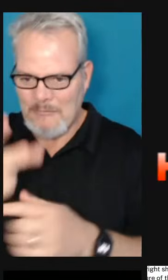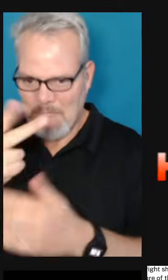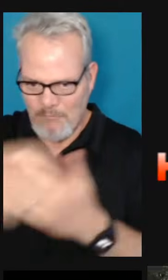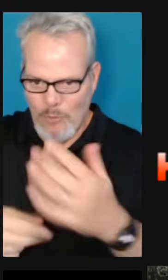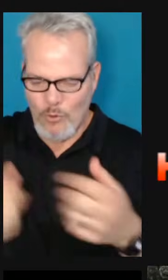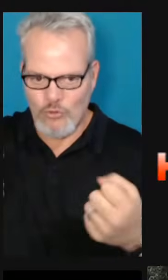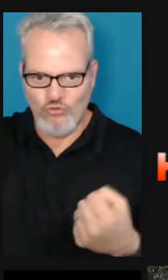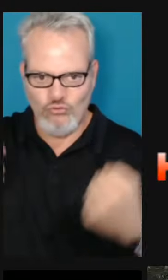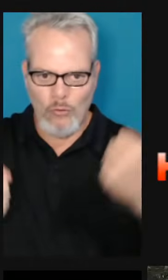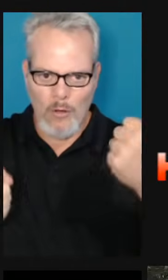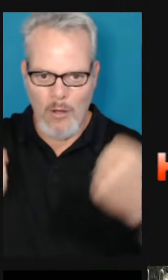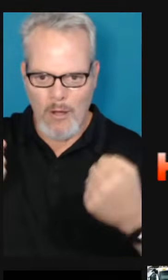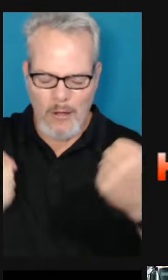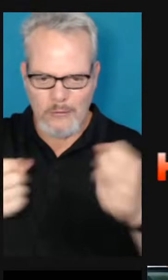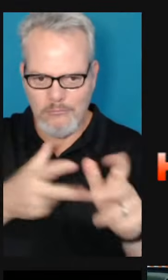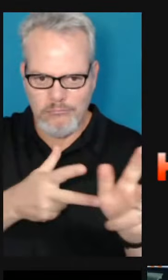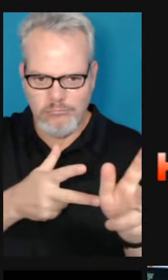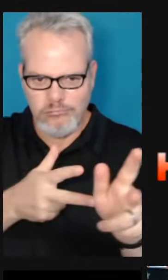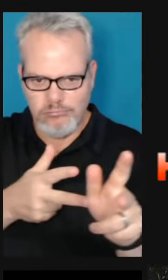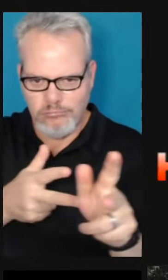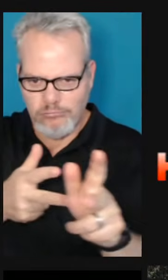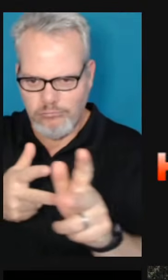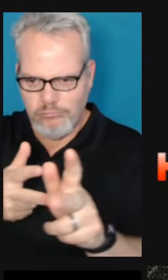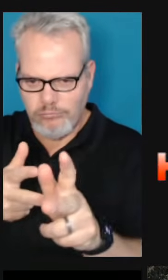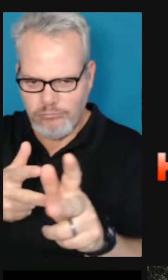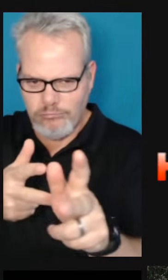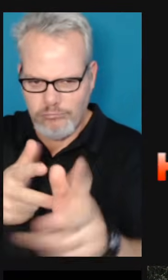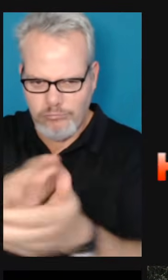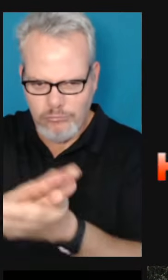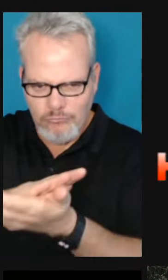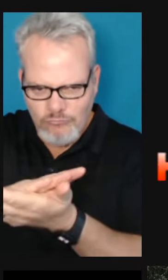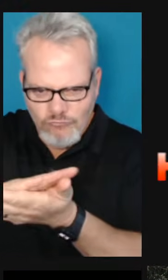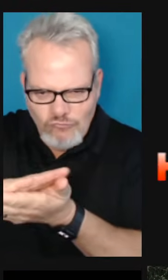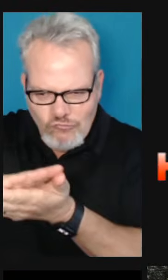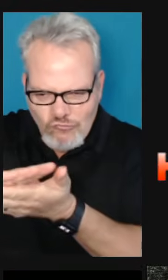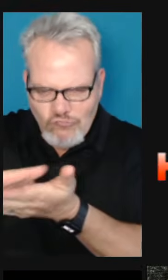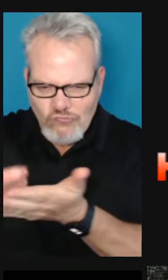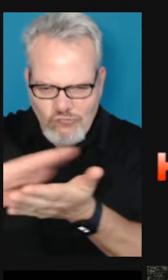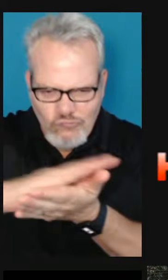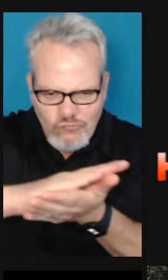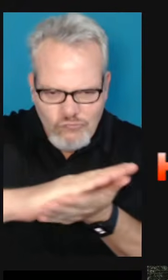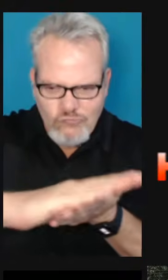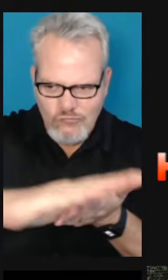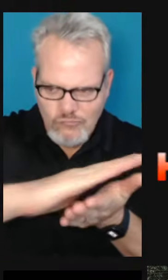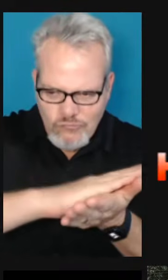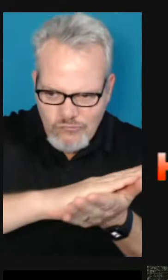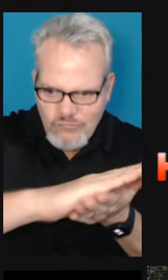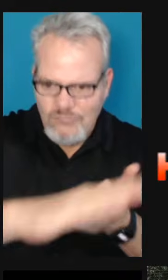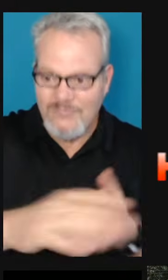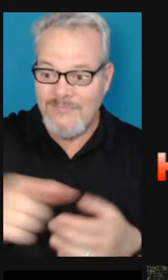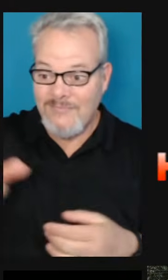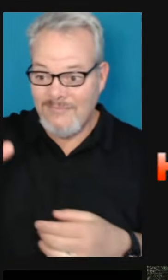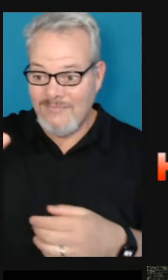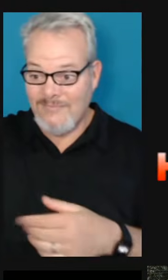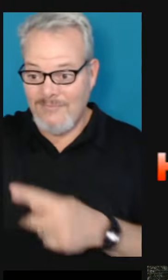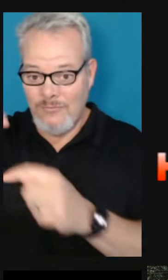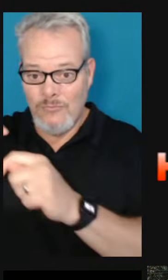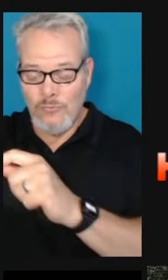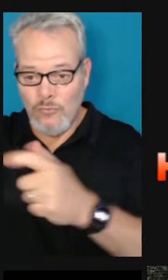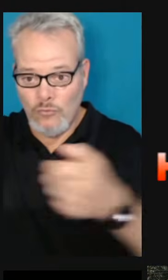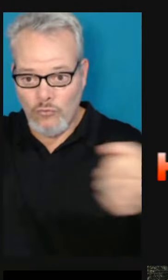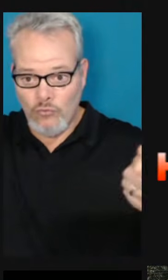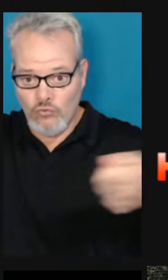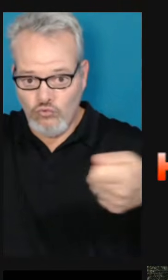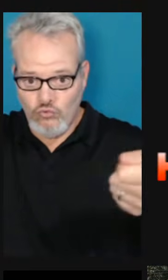Another road in Volcano, and similarly, they're trying to just wash off the road. This is the truck that has a sprayer that sprays water down onto